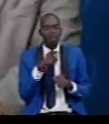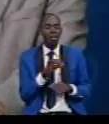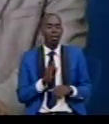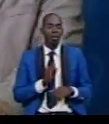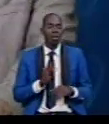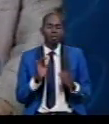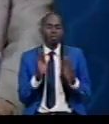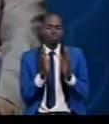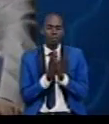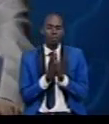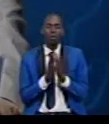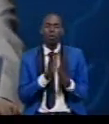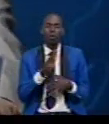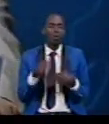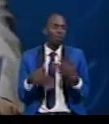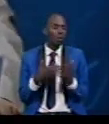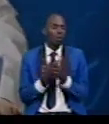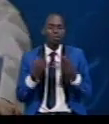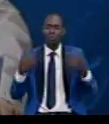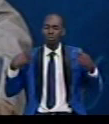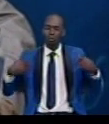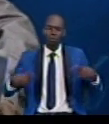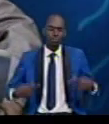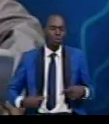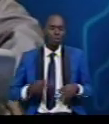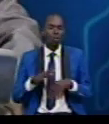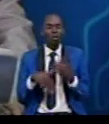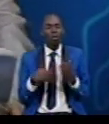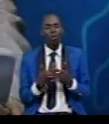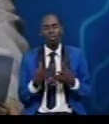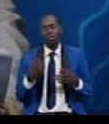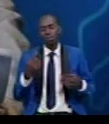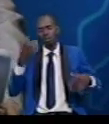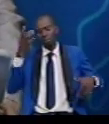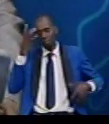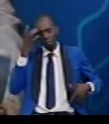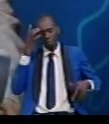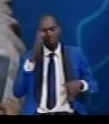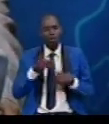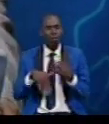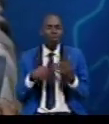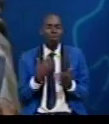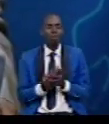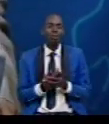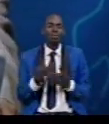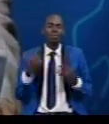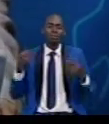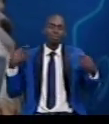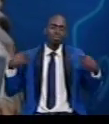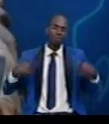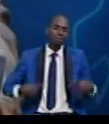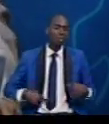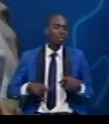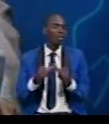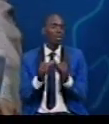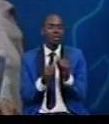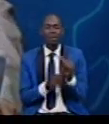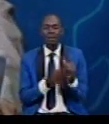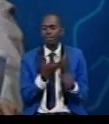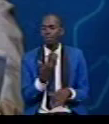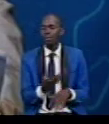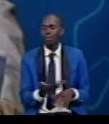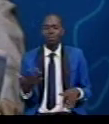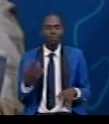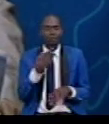all the plagues, all the sicknesses, all the disease, all the pain, everything,